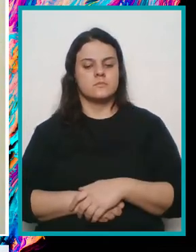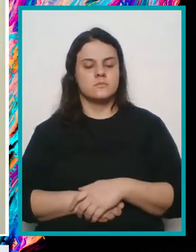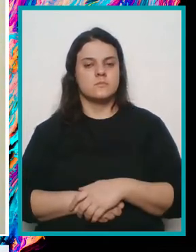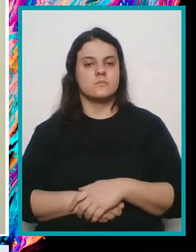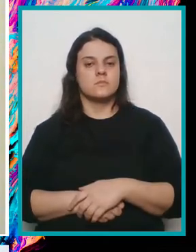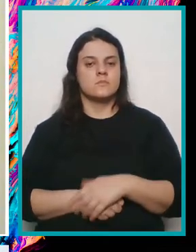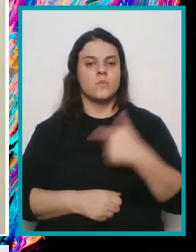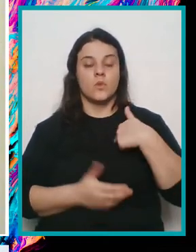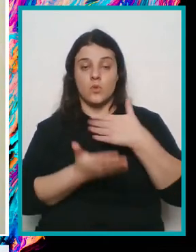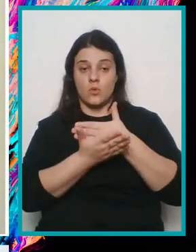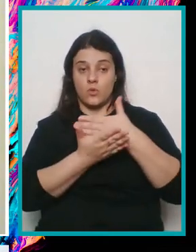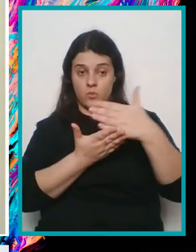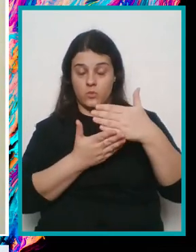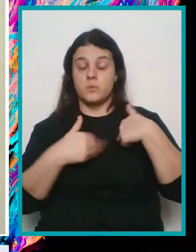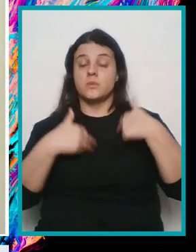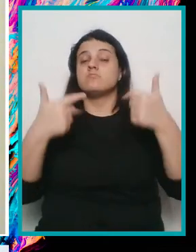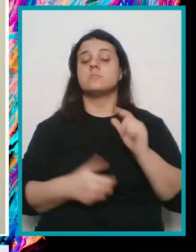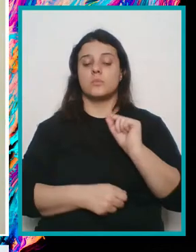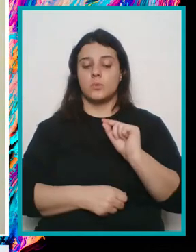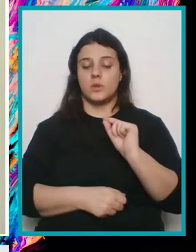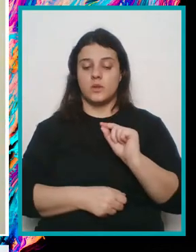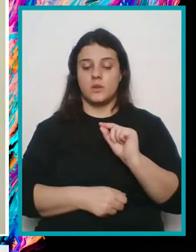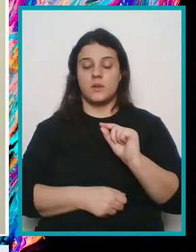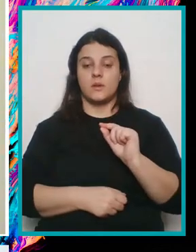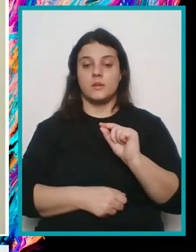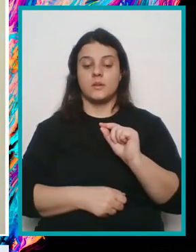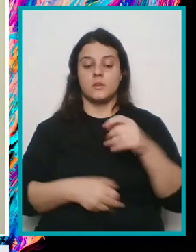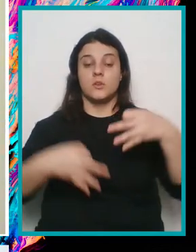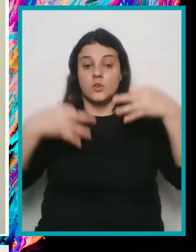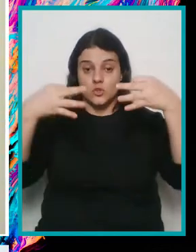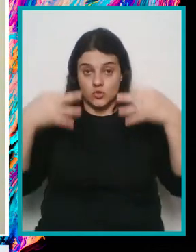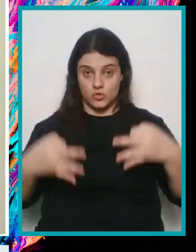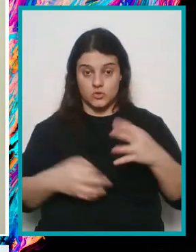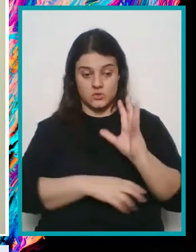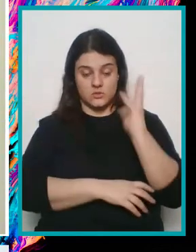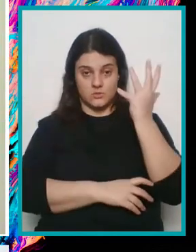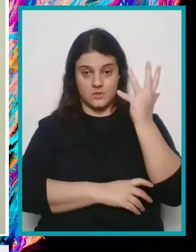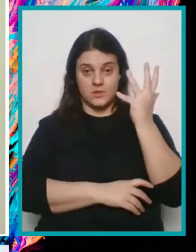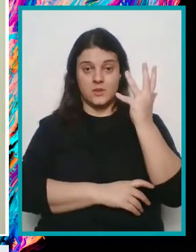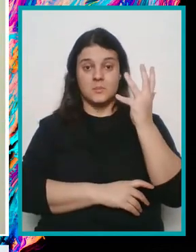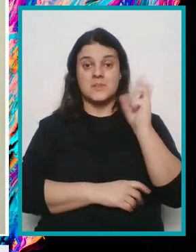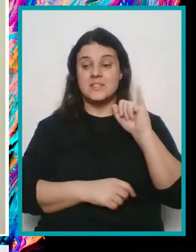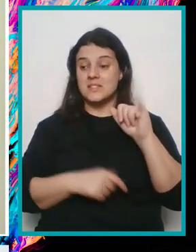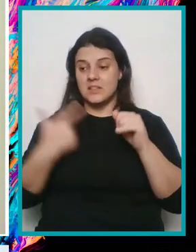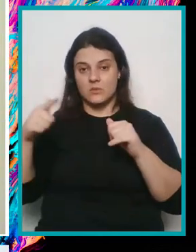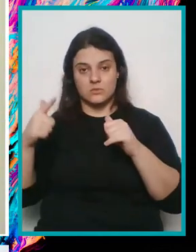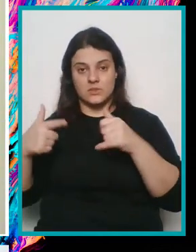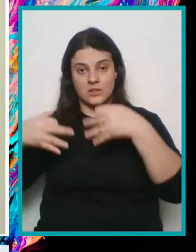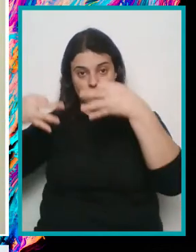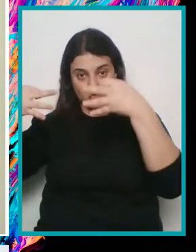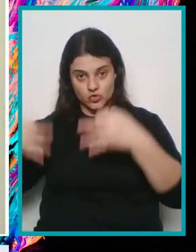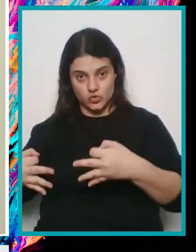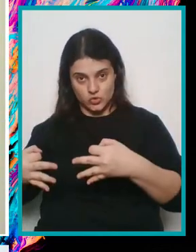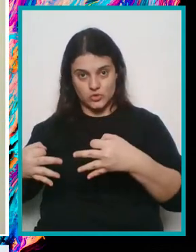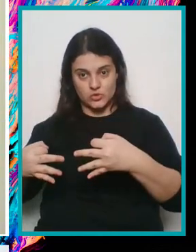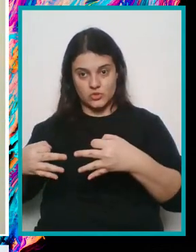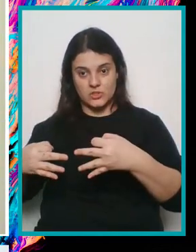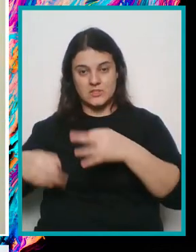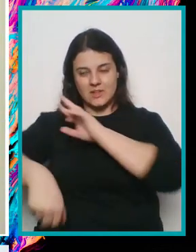people who are affected the most, who are the marginalized, most of them are the people of